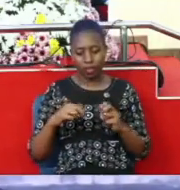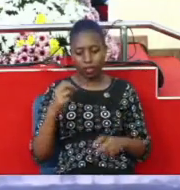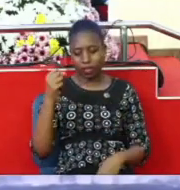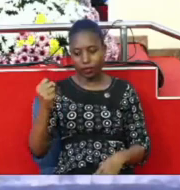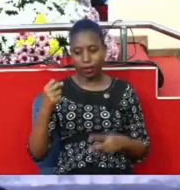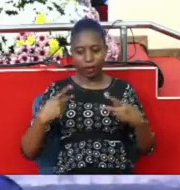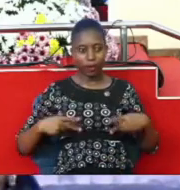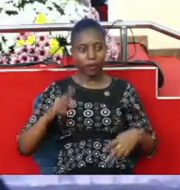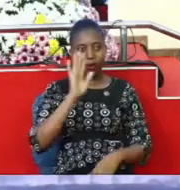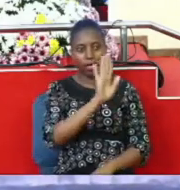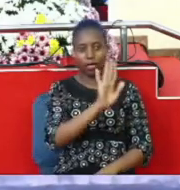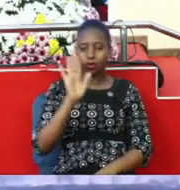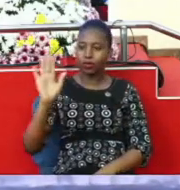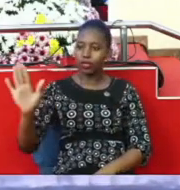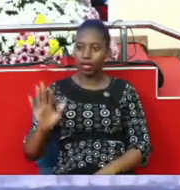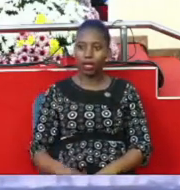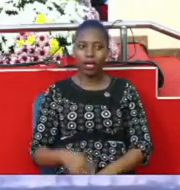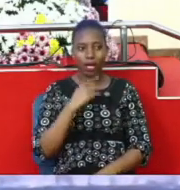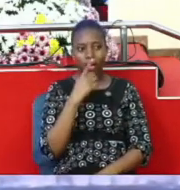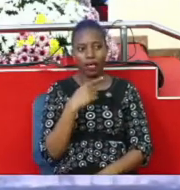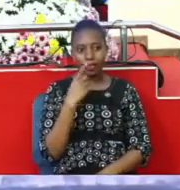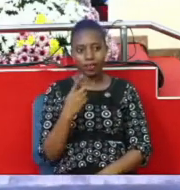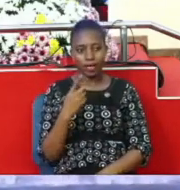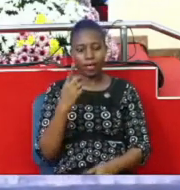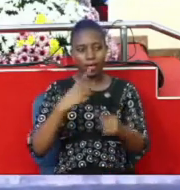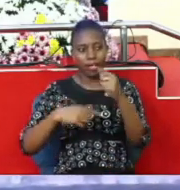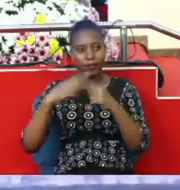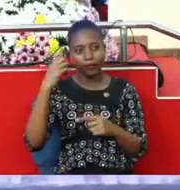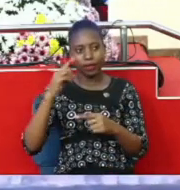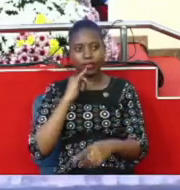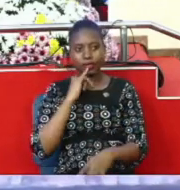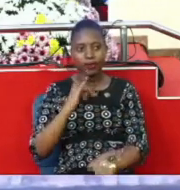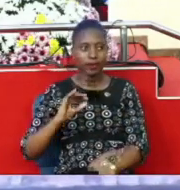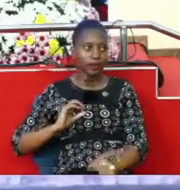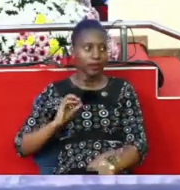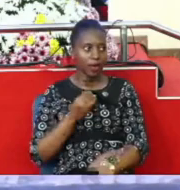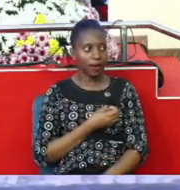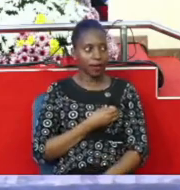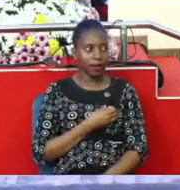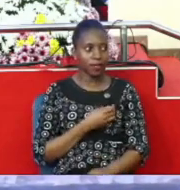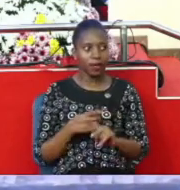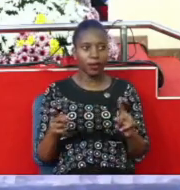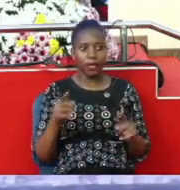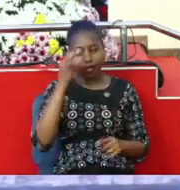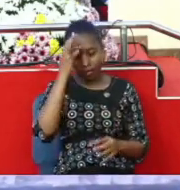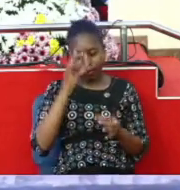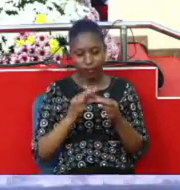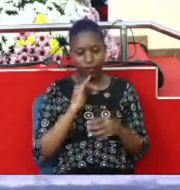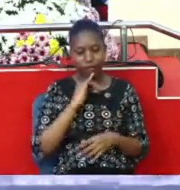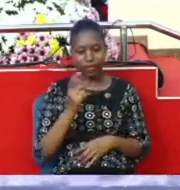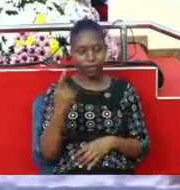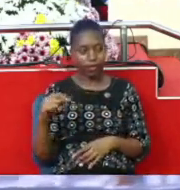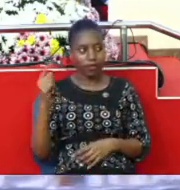them, victory is ours. But faith is the victory. Oh, tell them faith